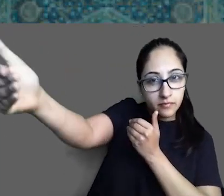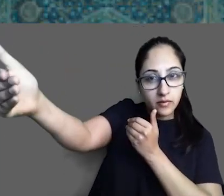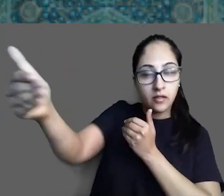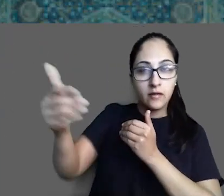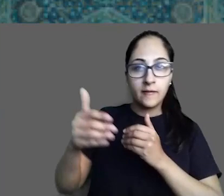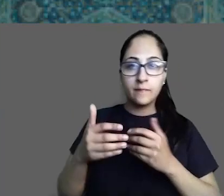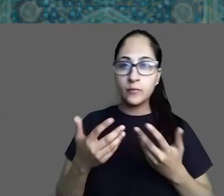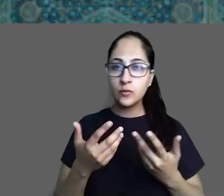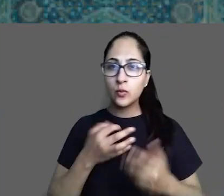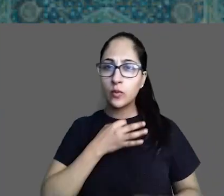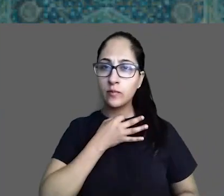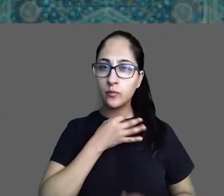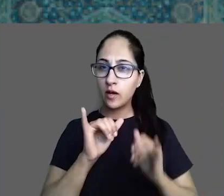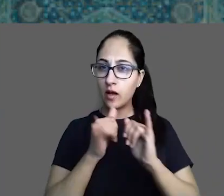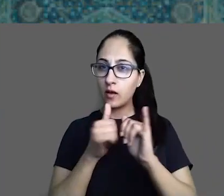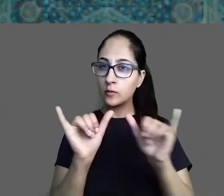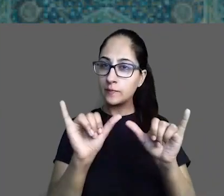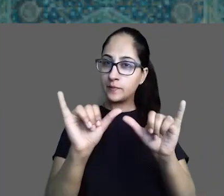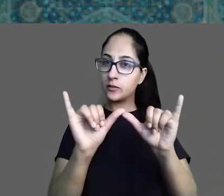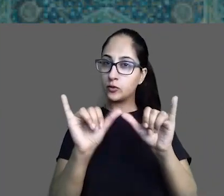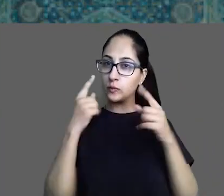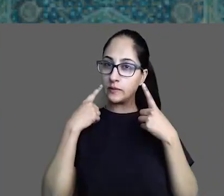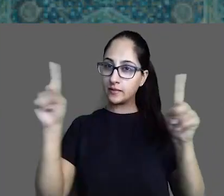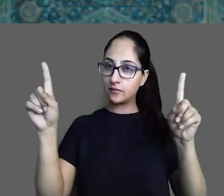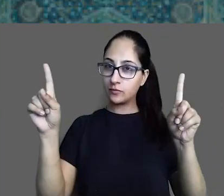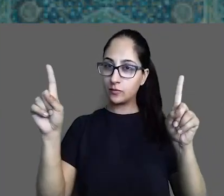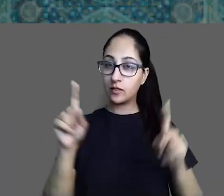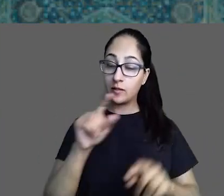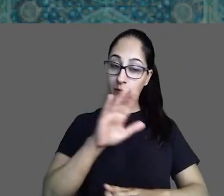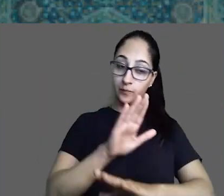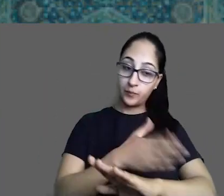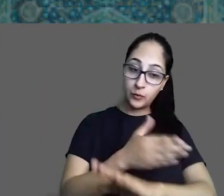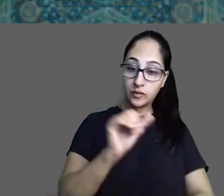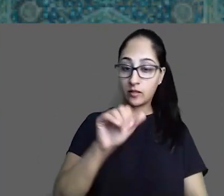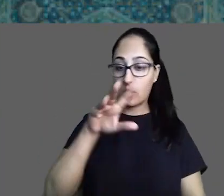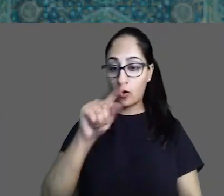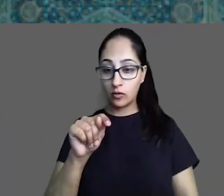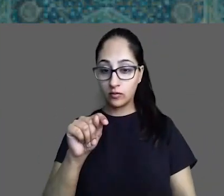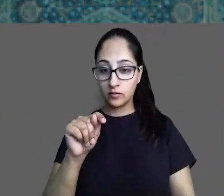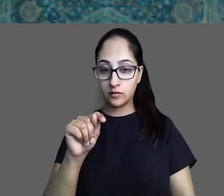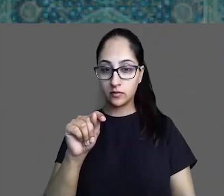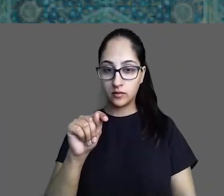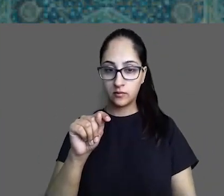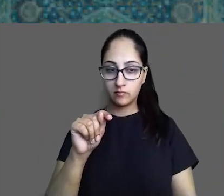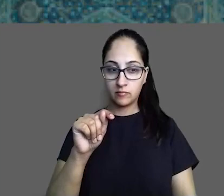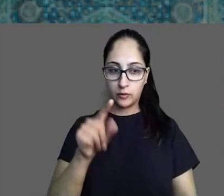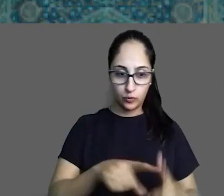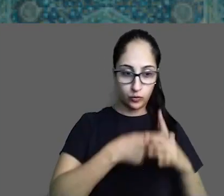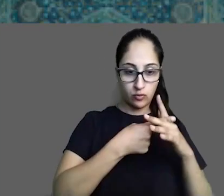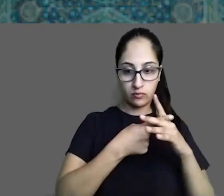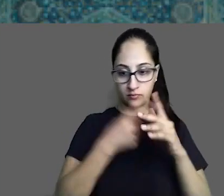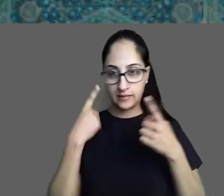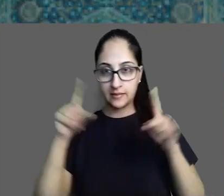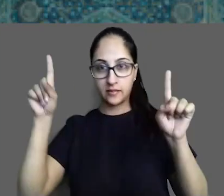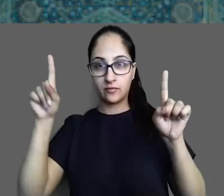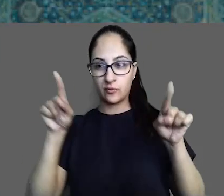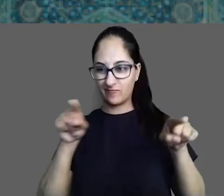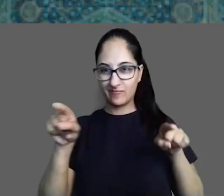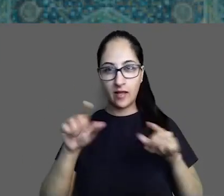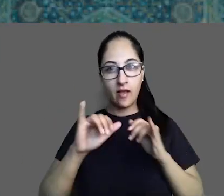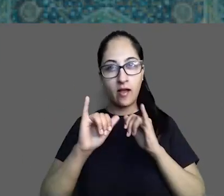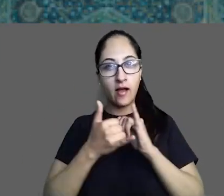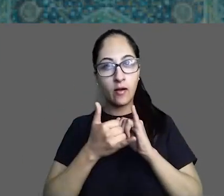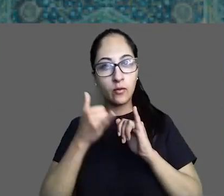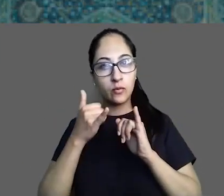Because culture and arts is so subjective. And so when you feel like you have taken